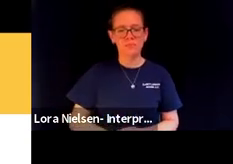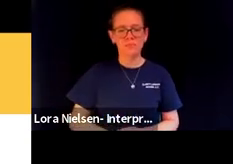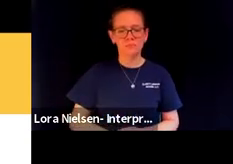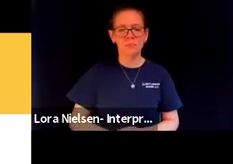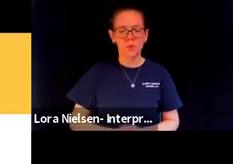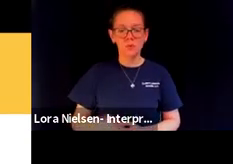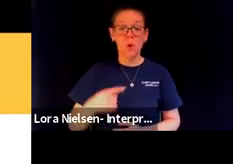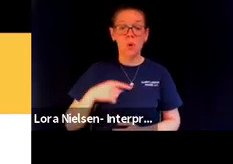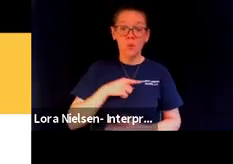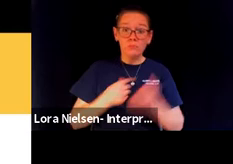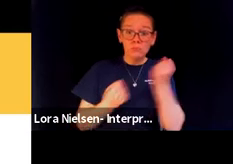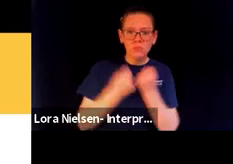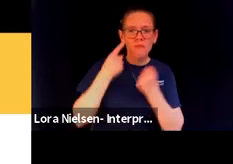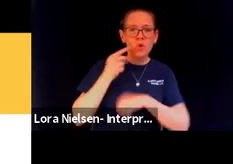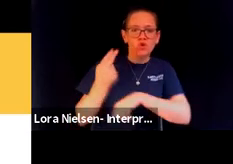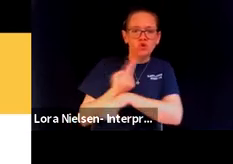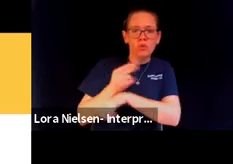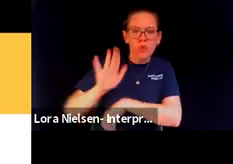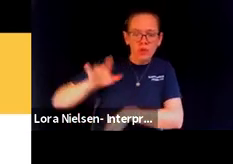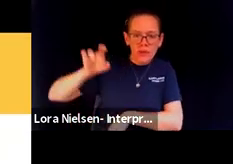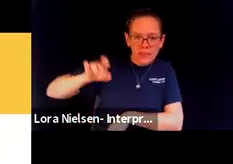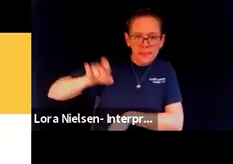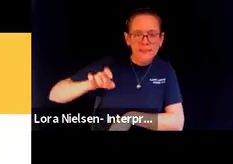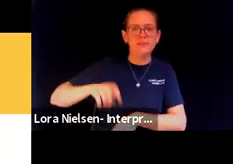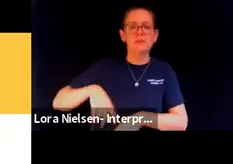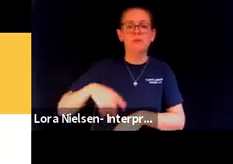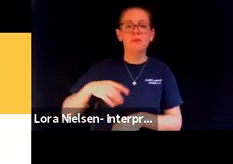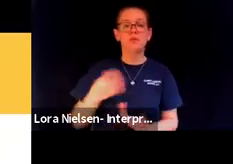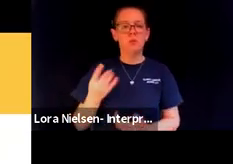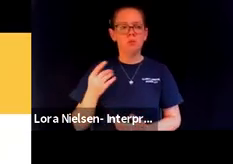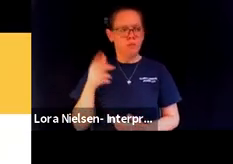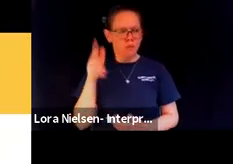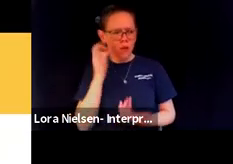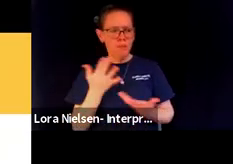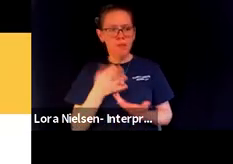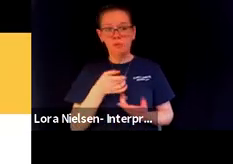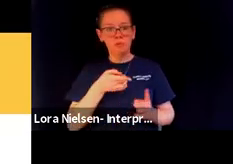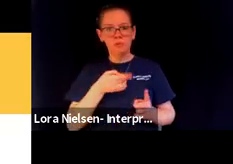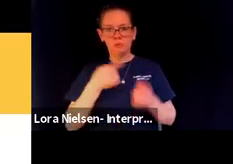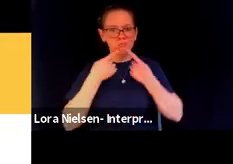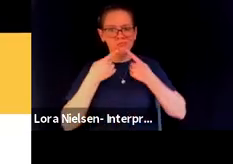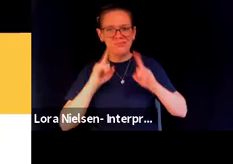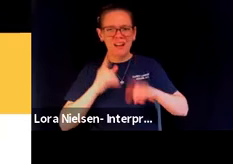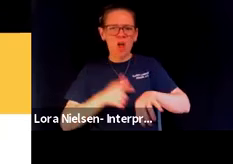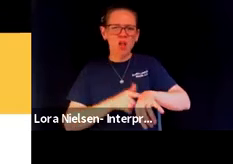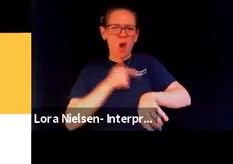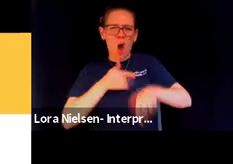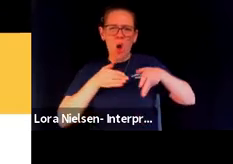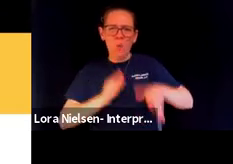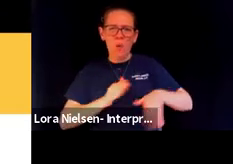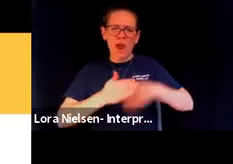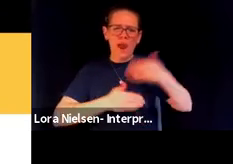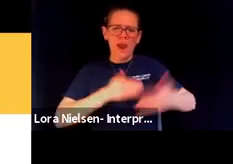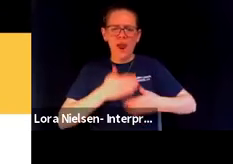So when we hear that there's a process that's not efficient or it's manual, or you guys come in and something in the system is